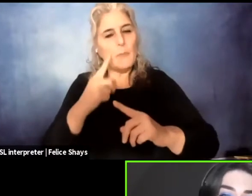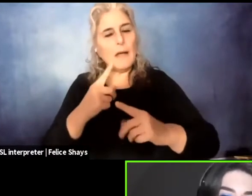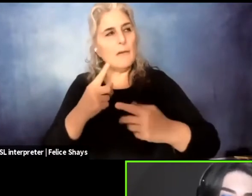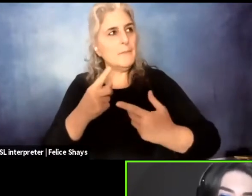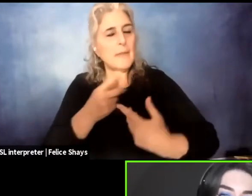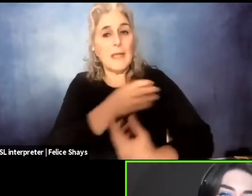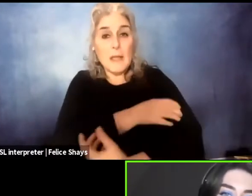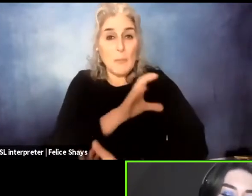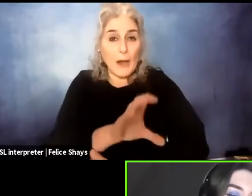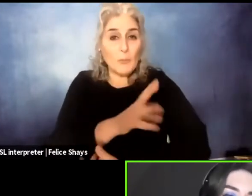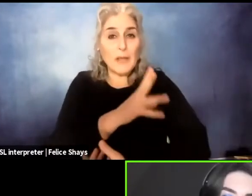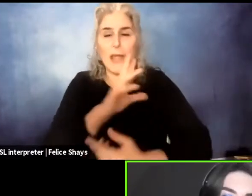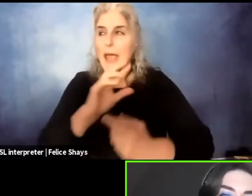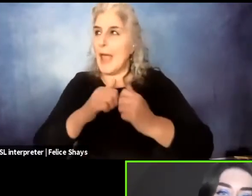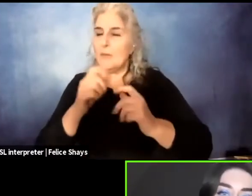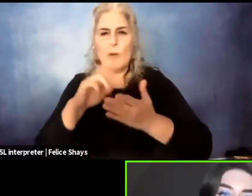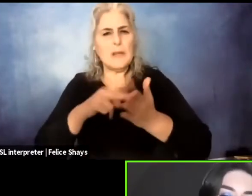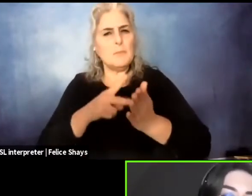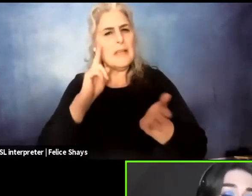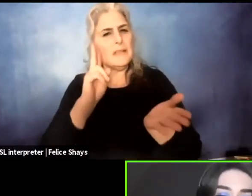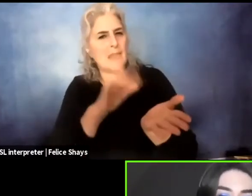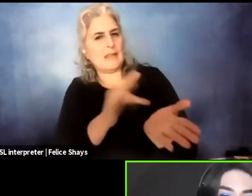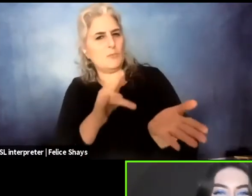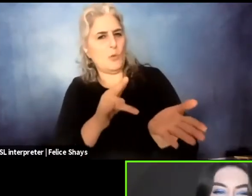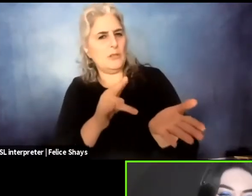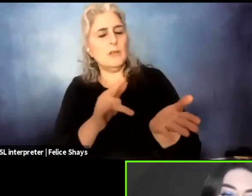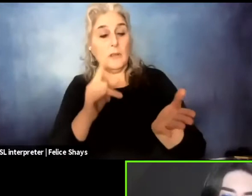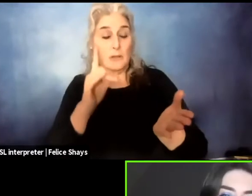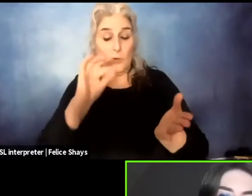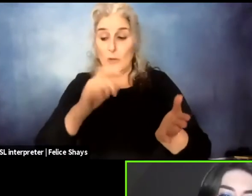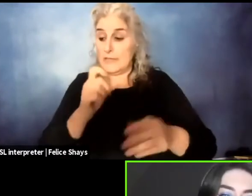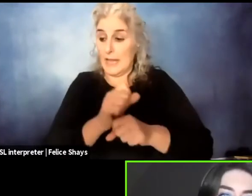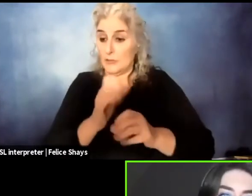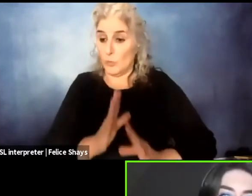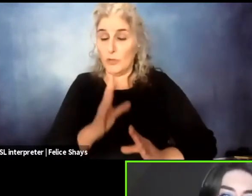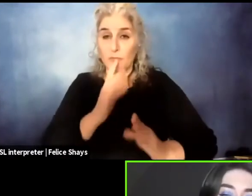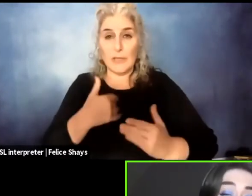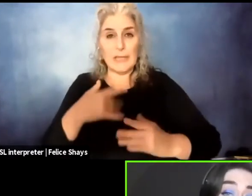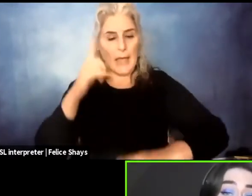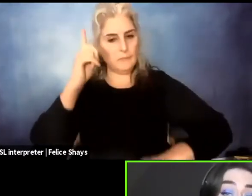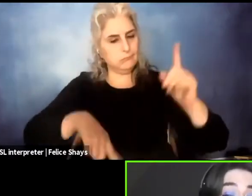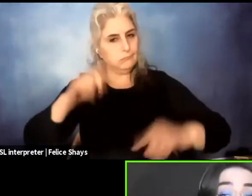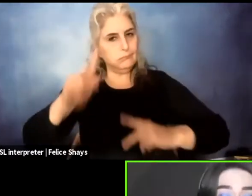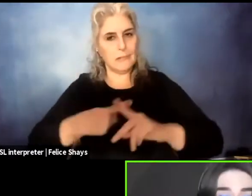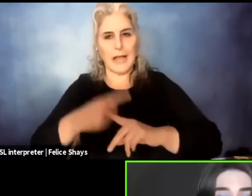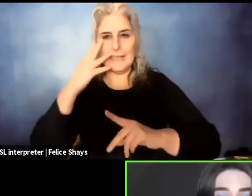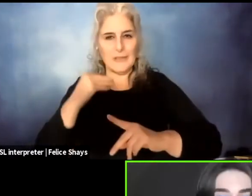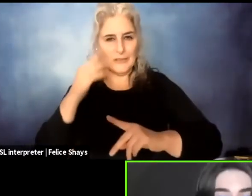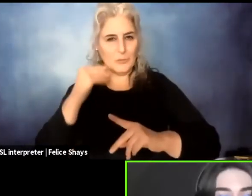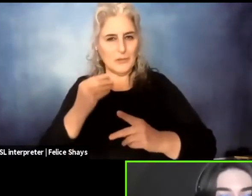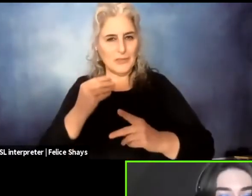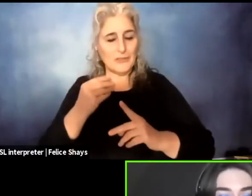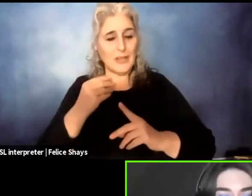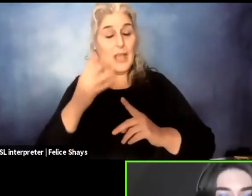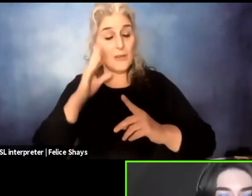and recognize that a lot of the time sex workers have a range of experiences that kind of encompass all of this. And if we can lead more